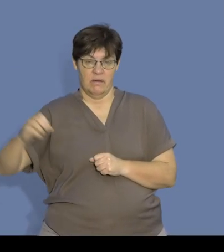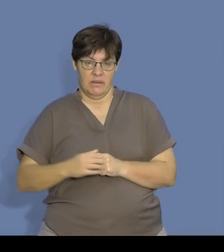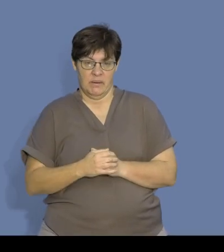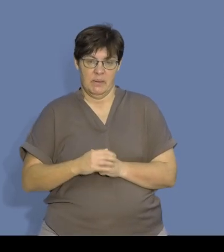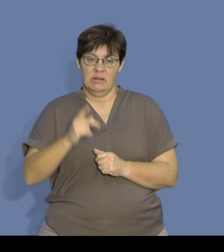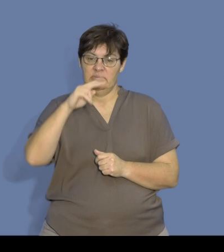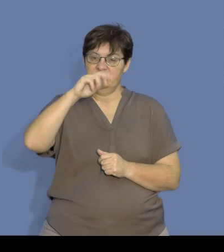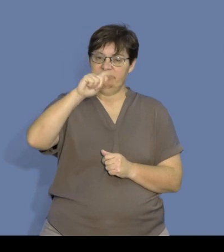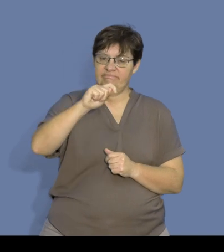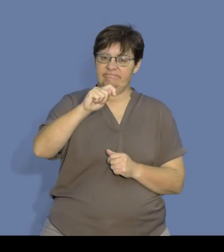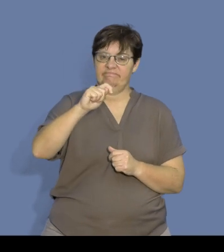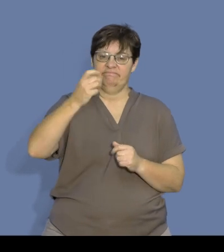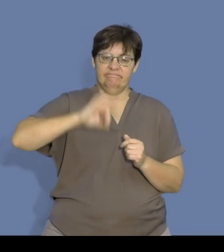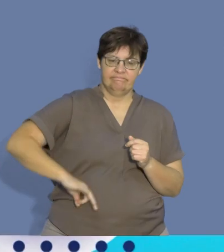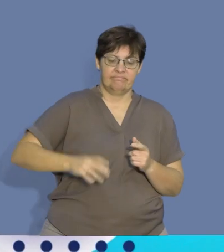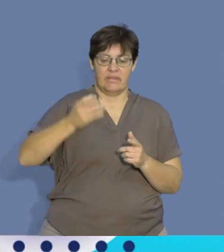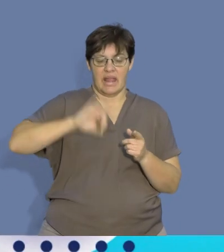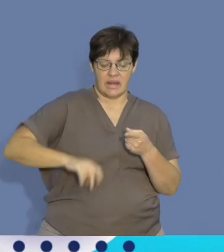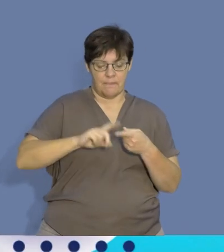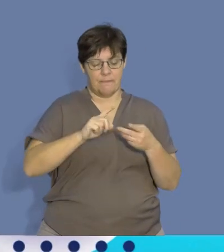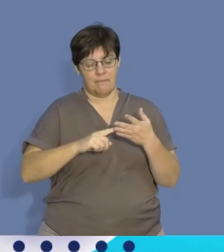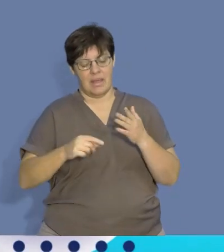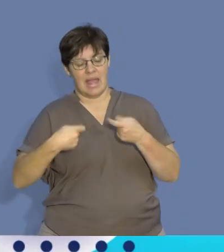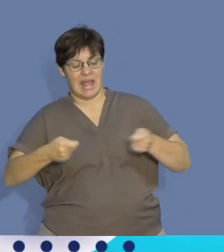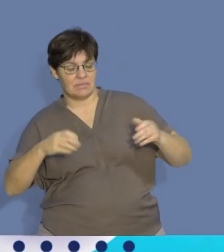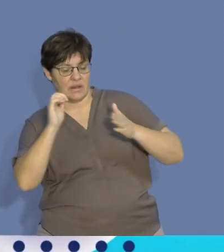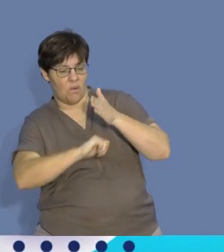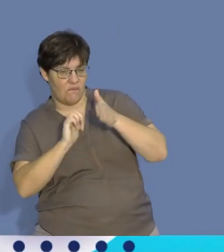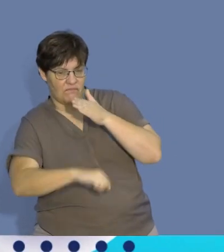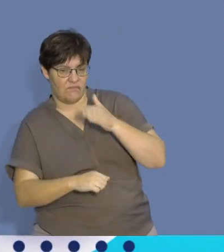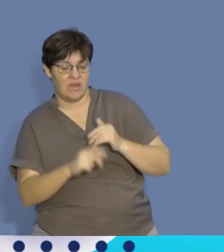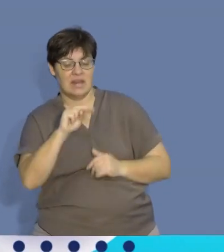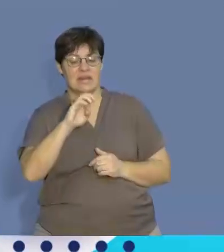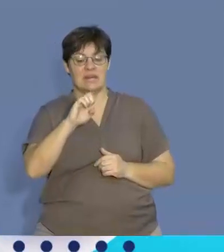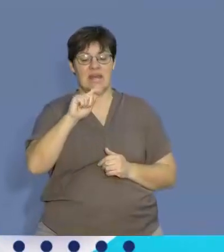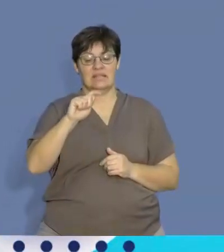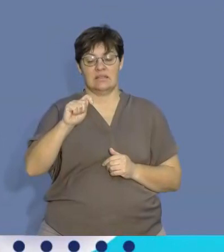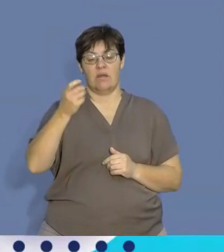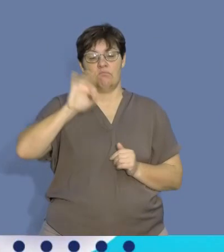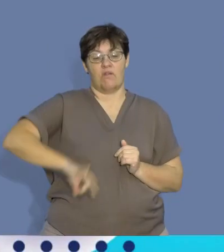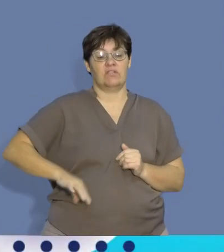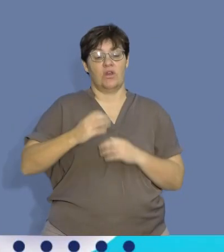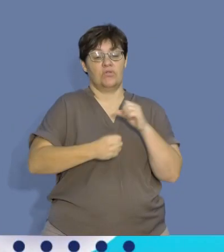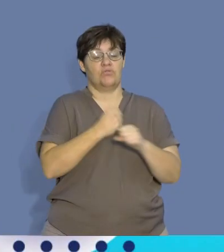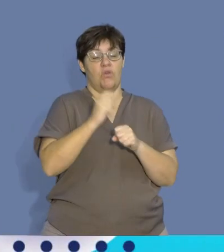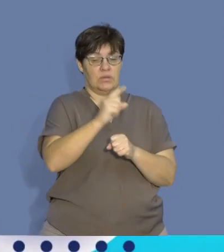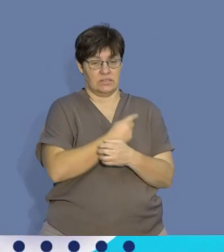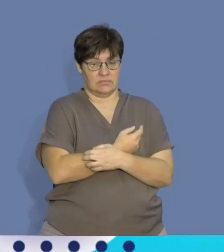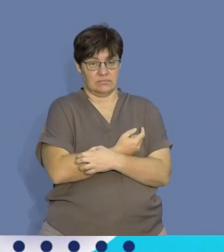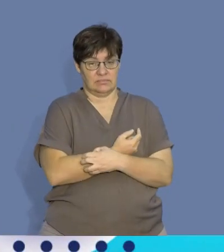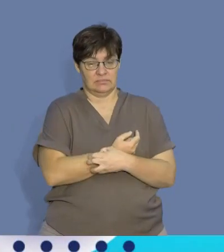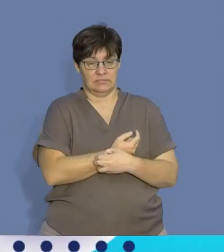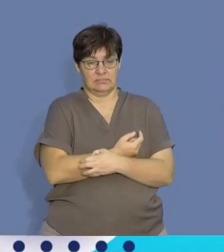1,400,000. We all know that. Net profit, all my income minus my expenses. What is my net profit for the